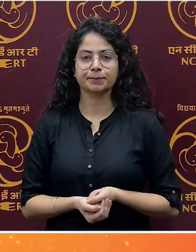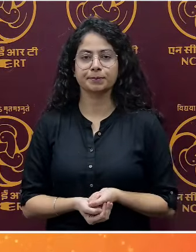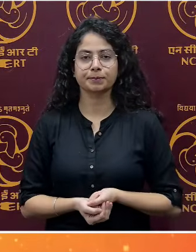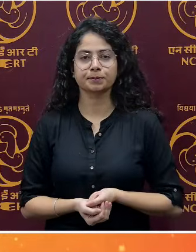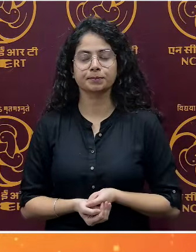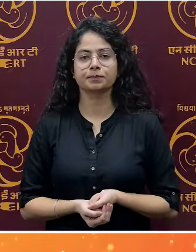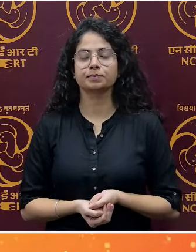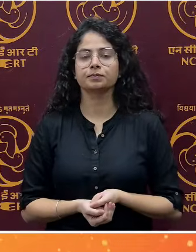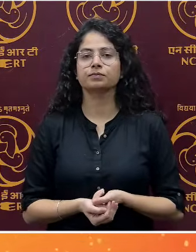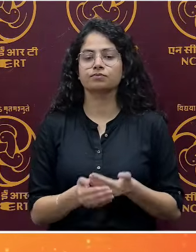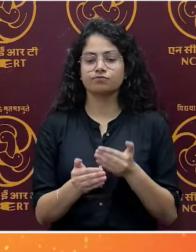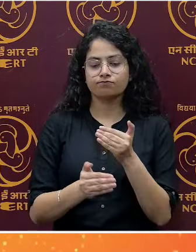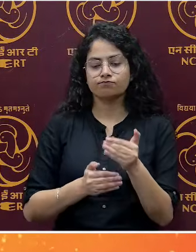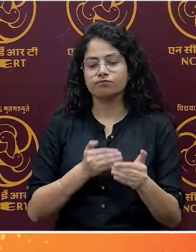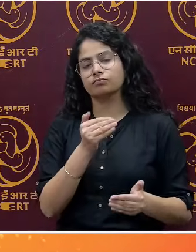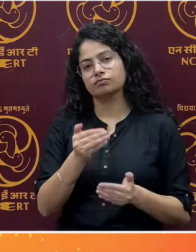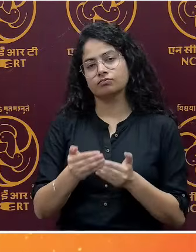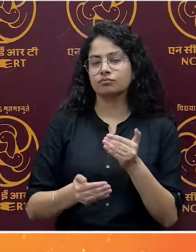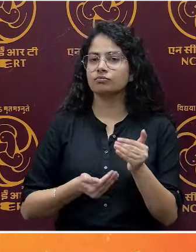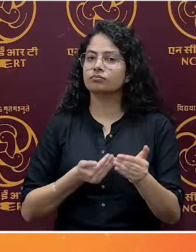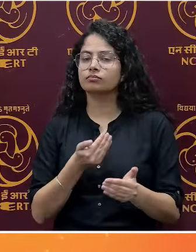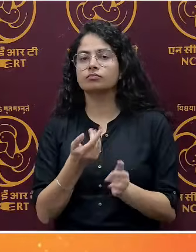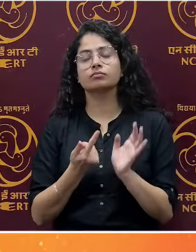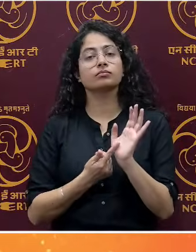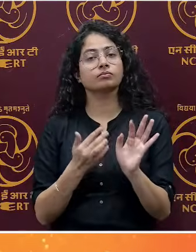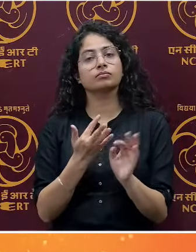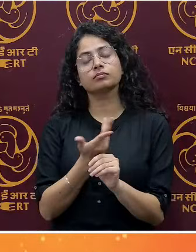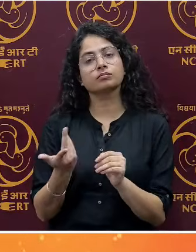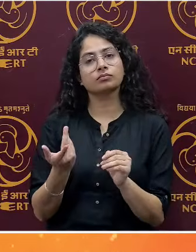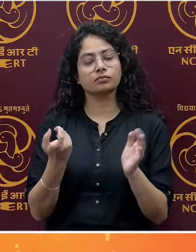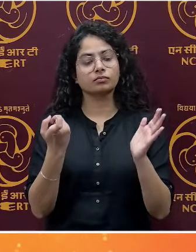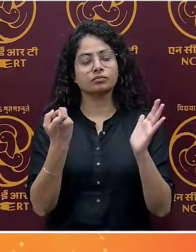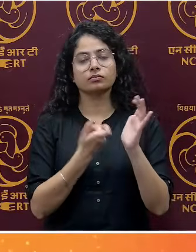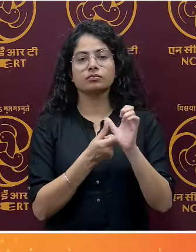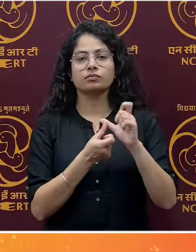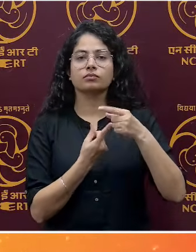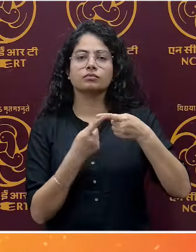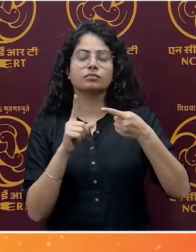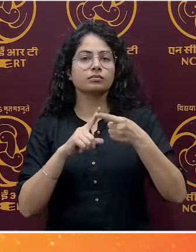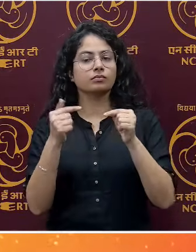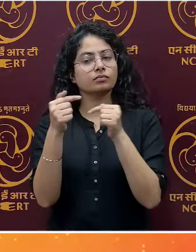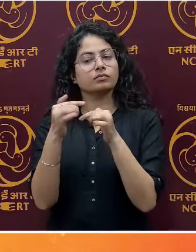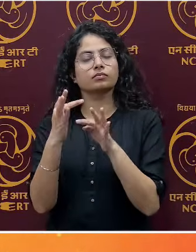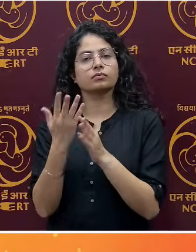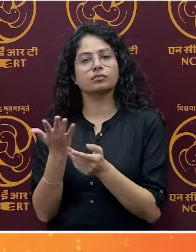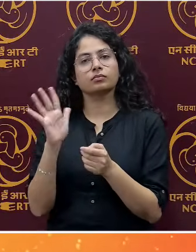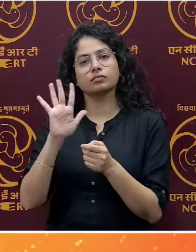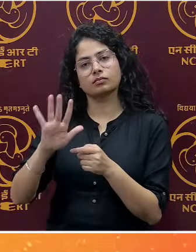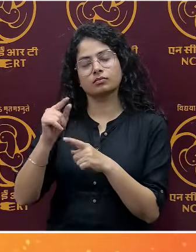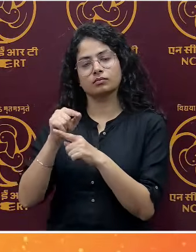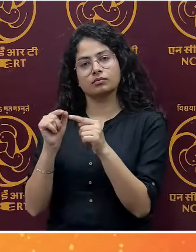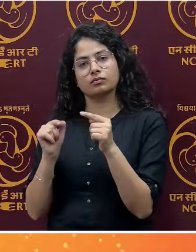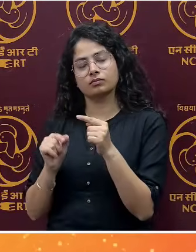and gradually it is also reflecting that the rate of interest is 5% per annum,